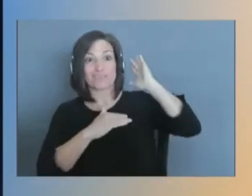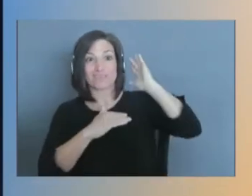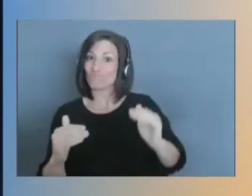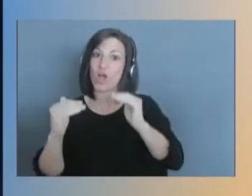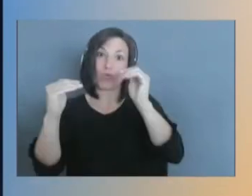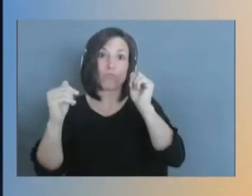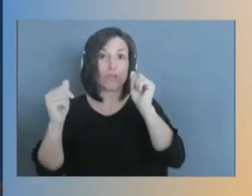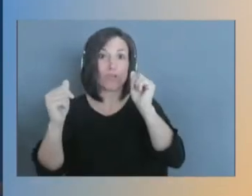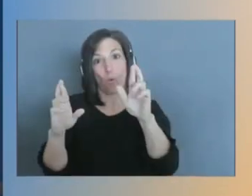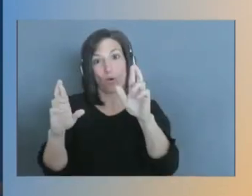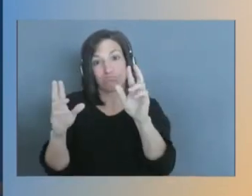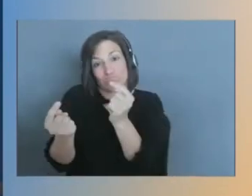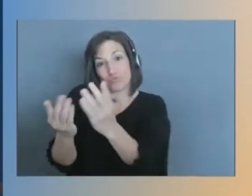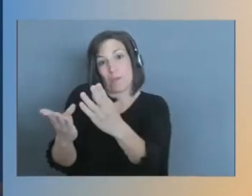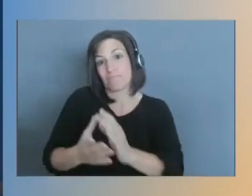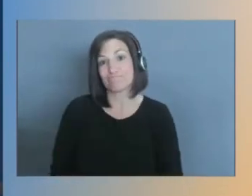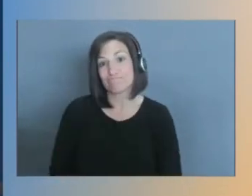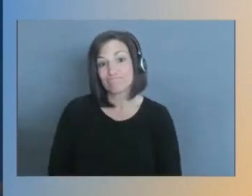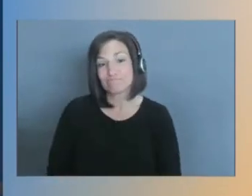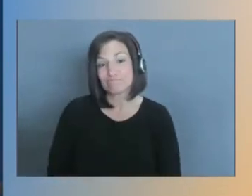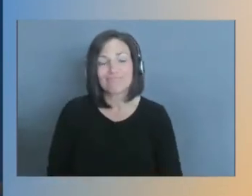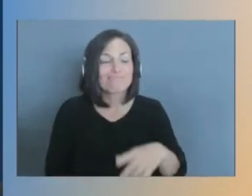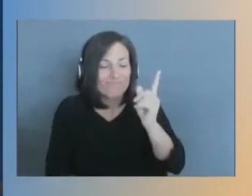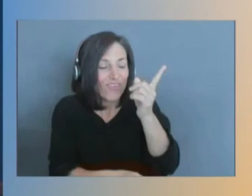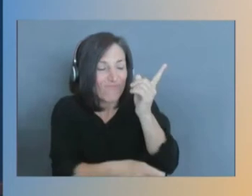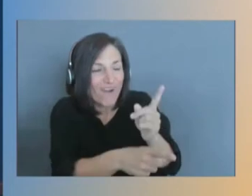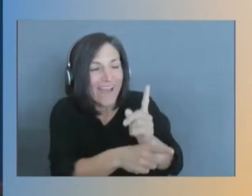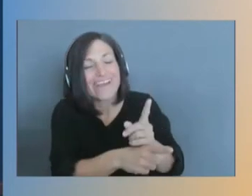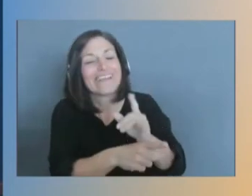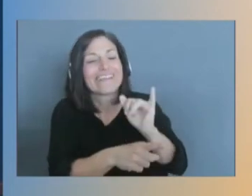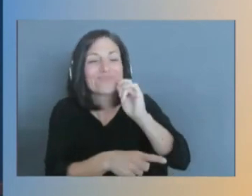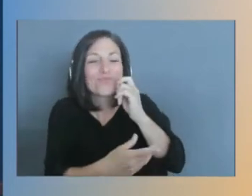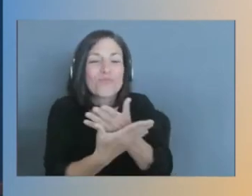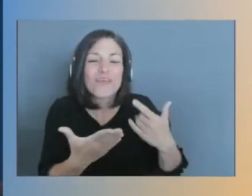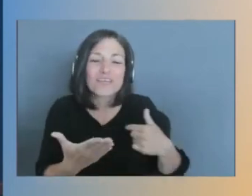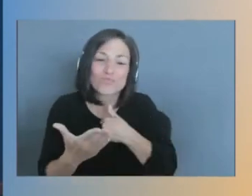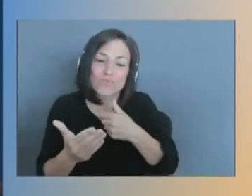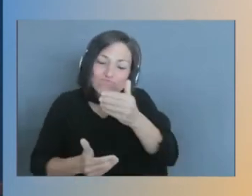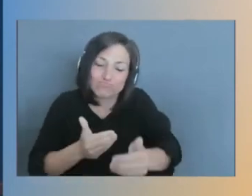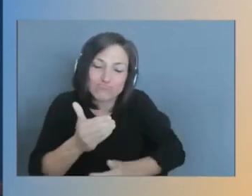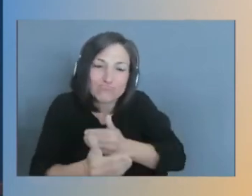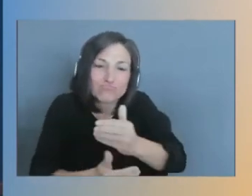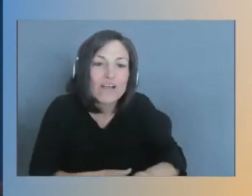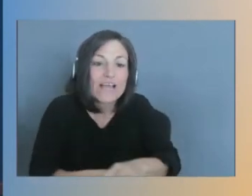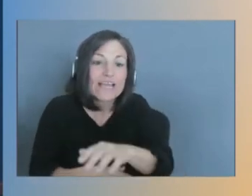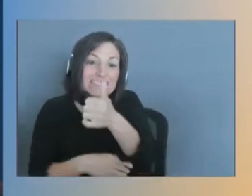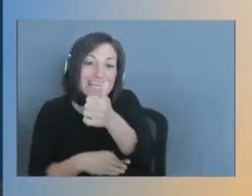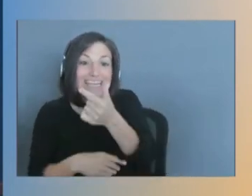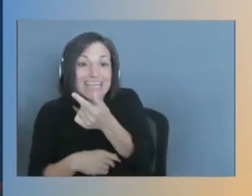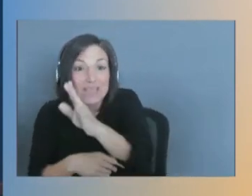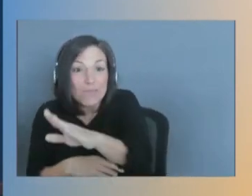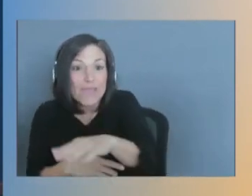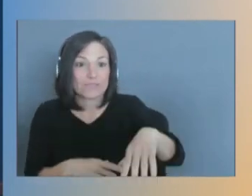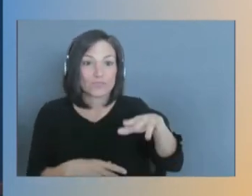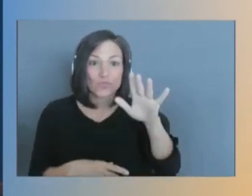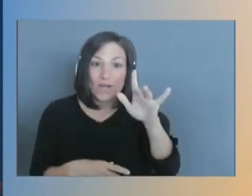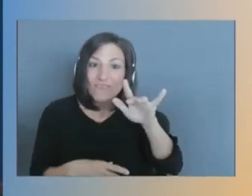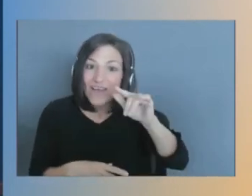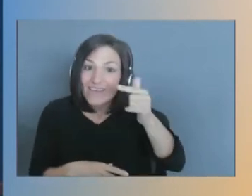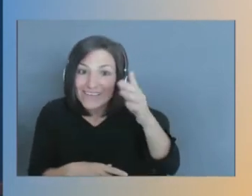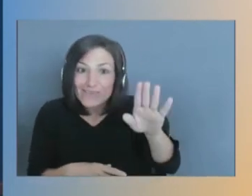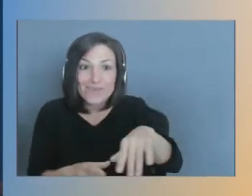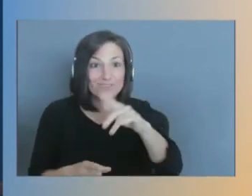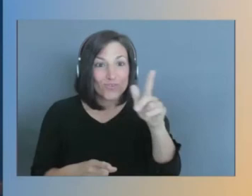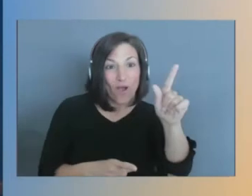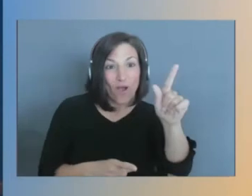Absolutely. And that's another cool thing, is that as we progress through the lines of 10 gigabit to 25 gigabit to 100 gigabit networking, as a